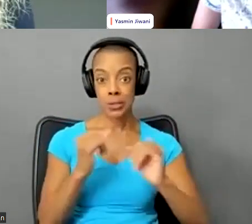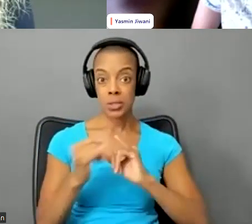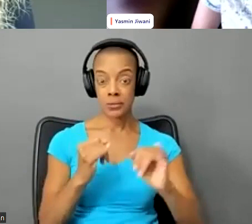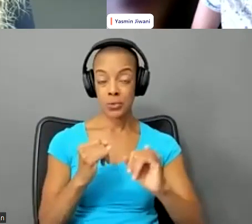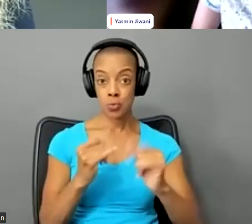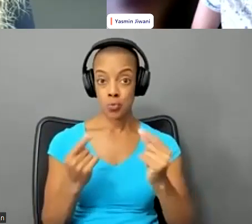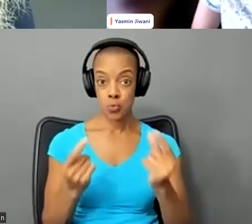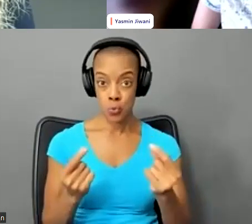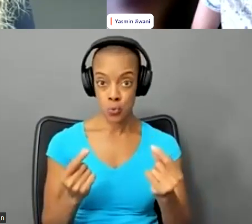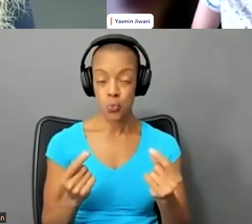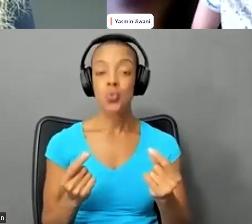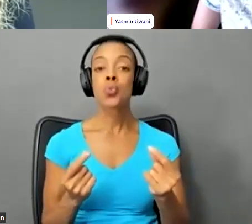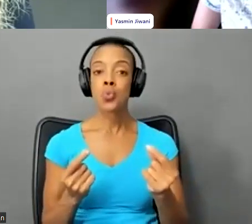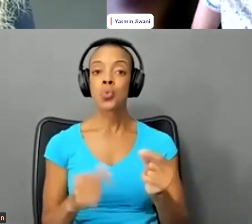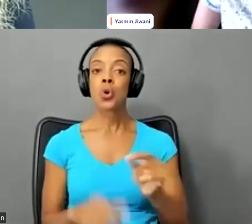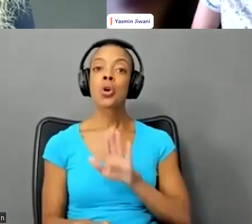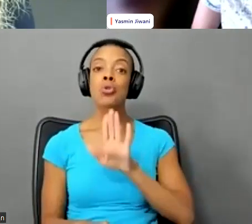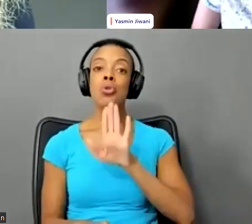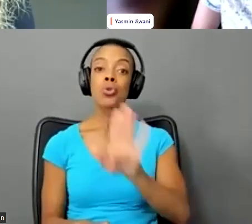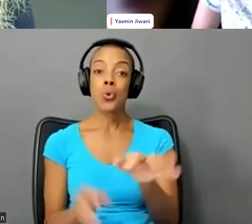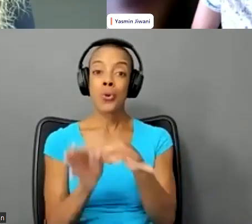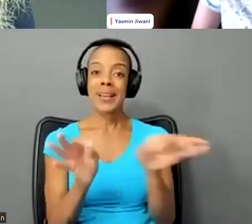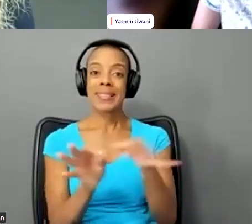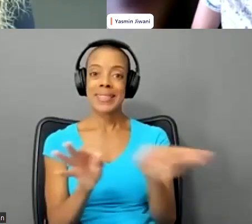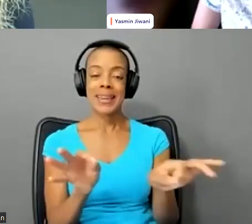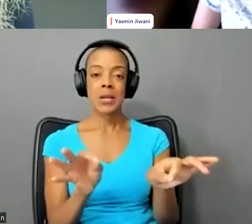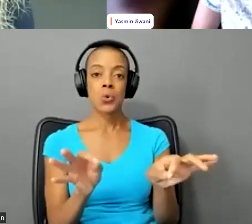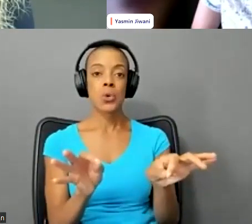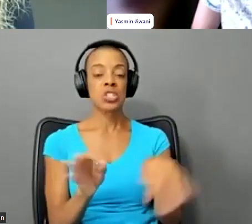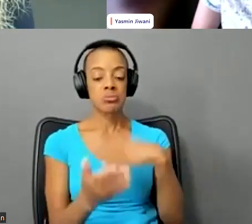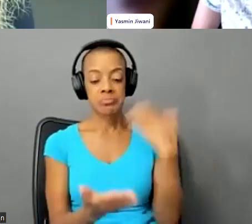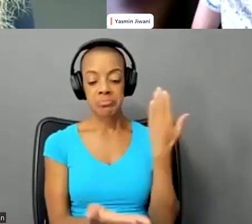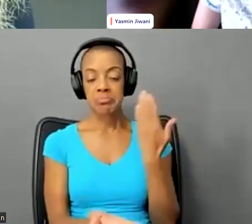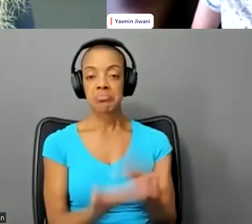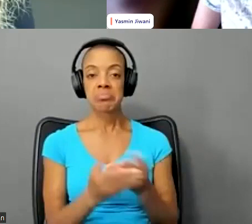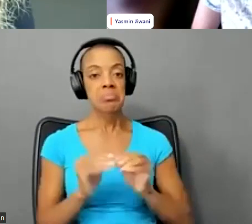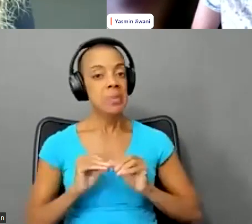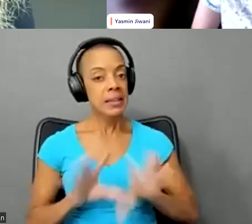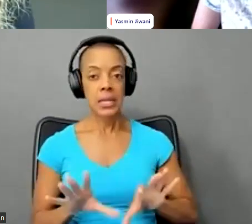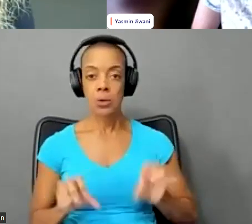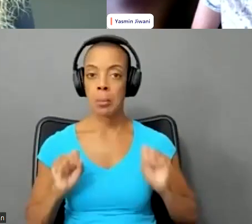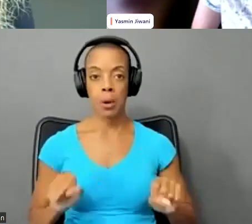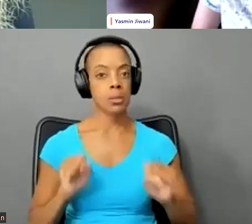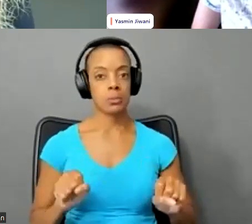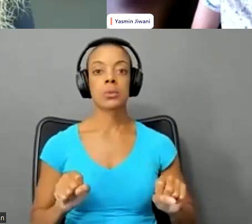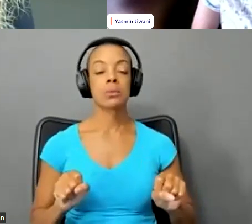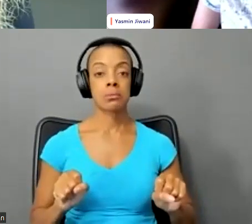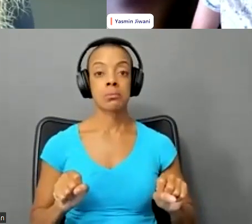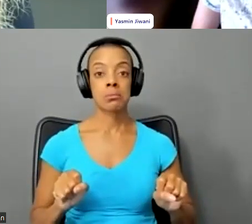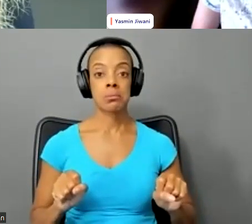really work to make your language as concrete as possible. So the minute we